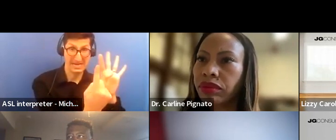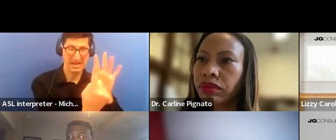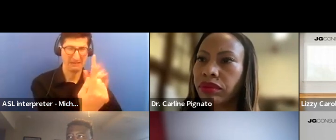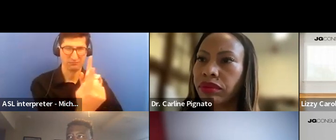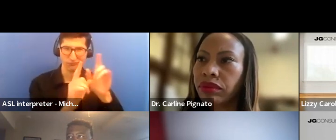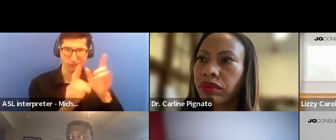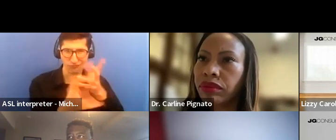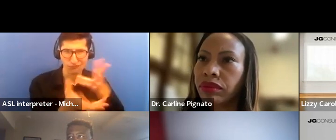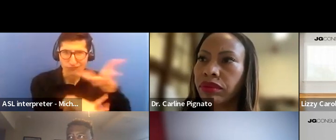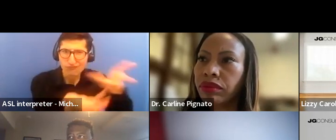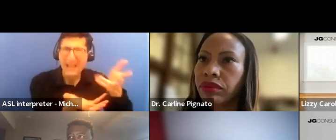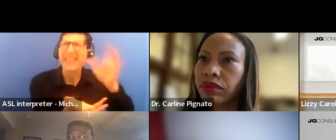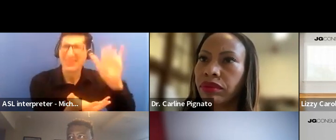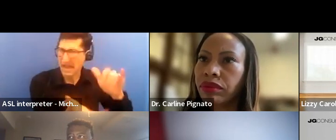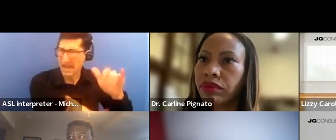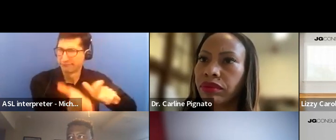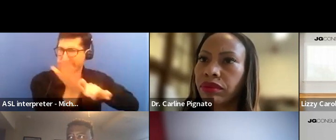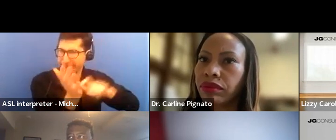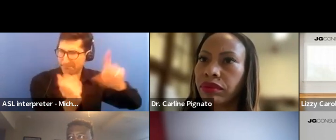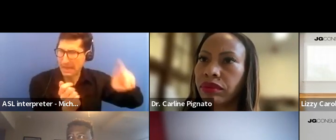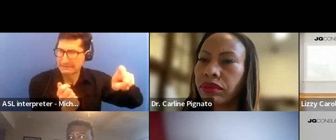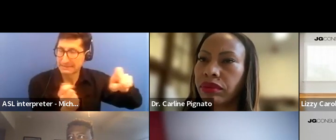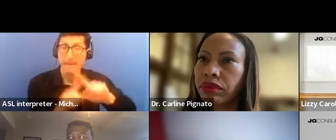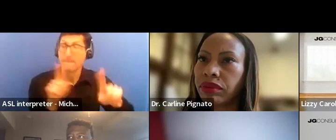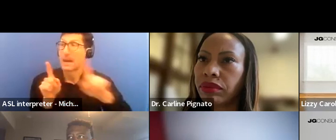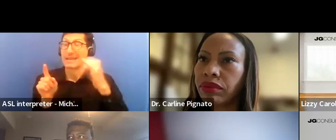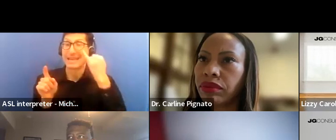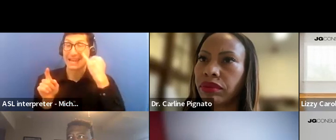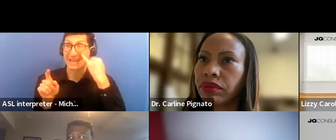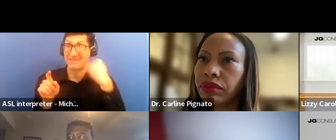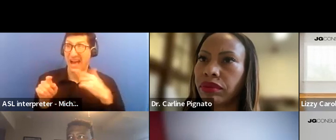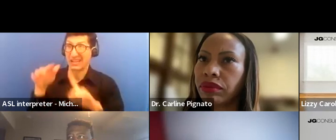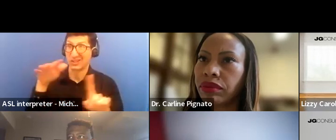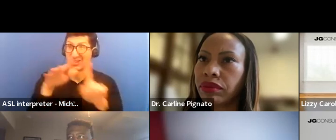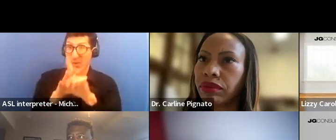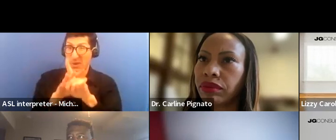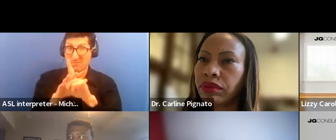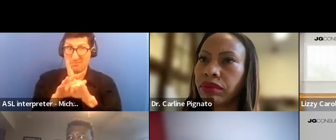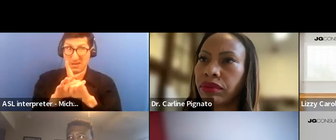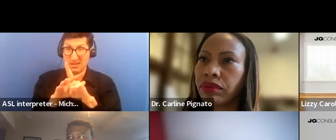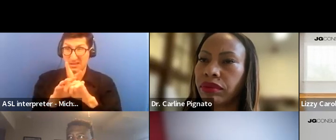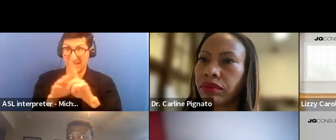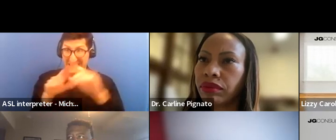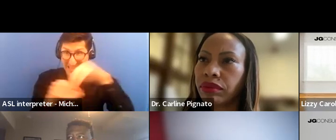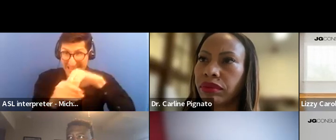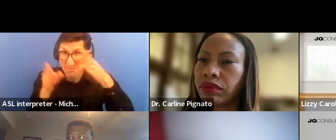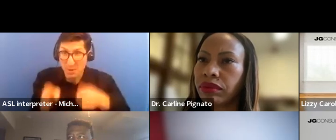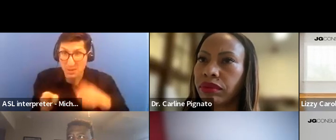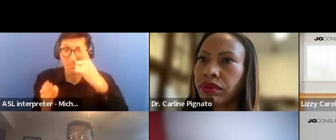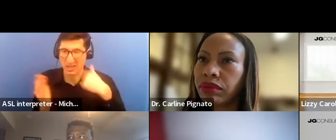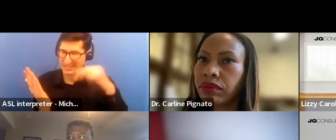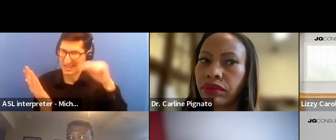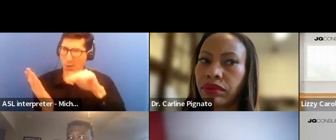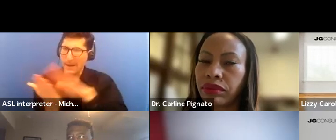me, because that is imperative. But if you're telling me the only reason you want me to come together is to look at pieces of paper or look at an